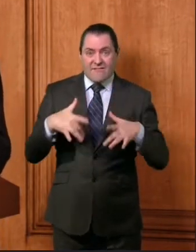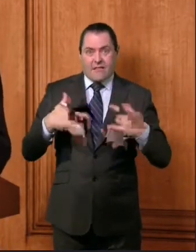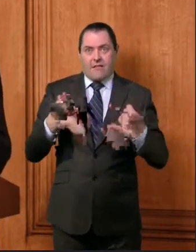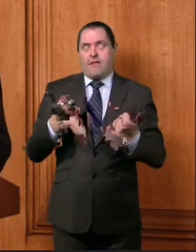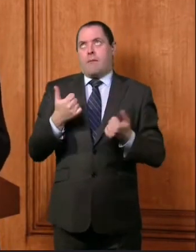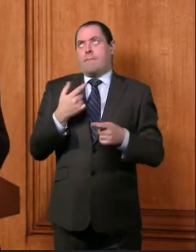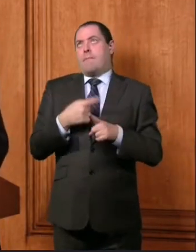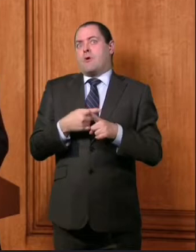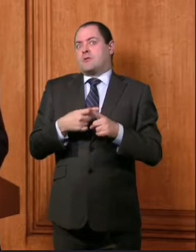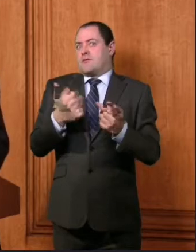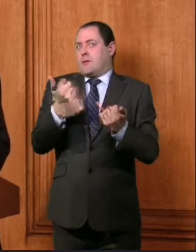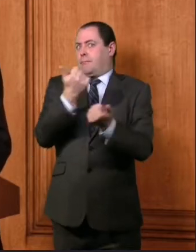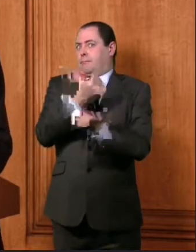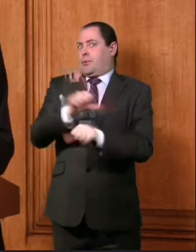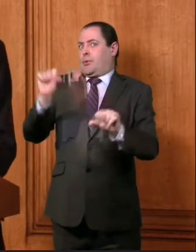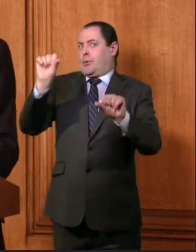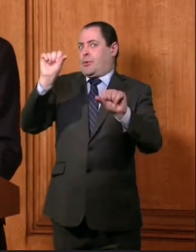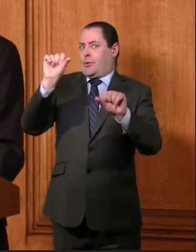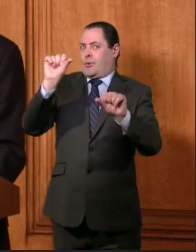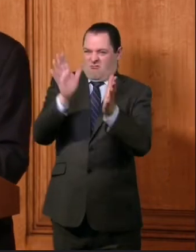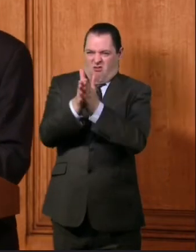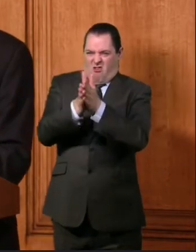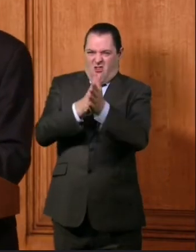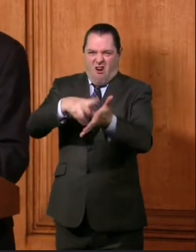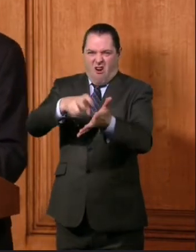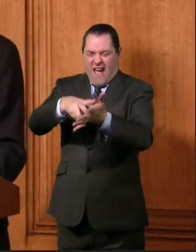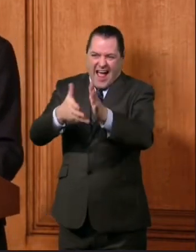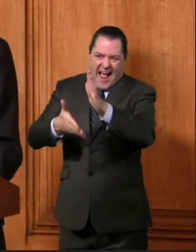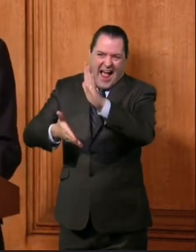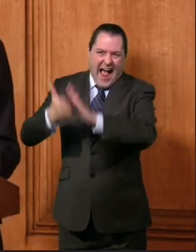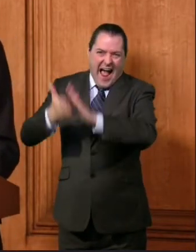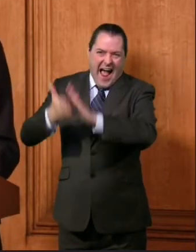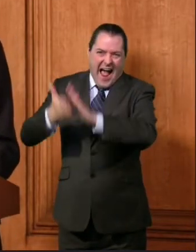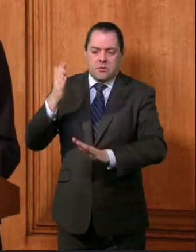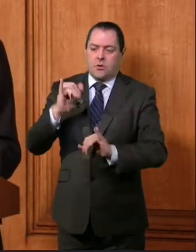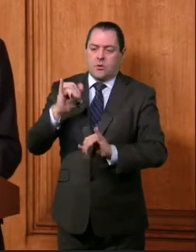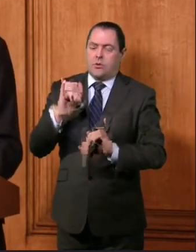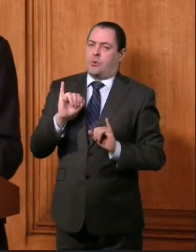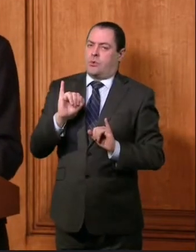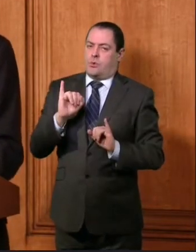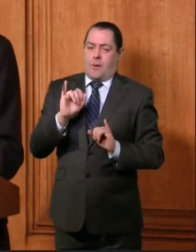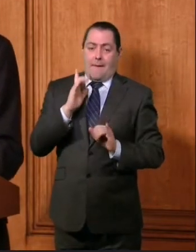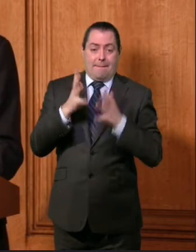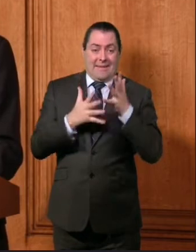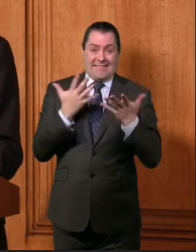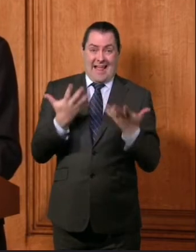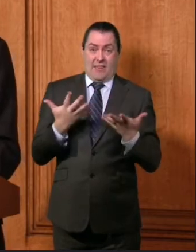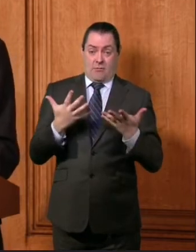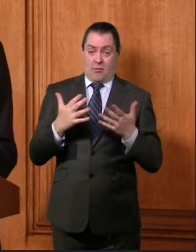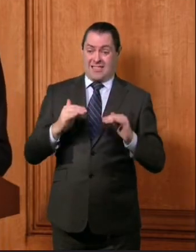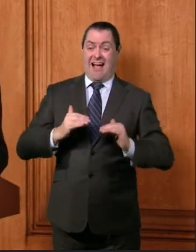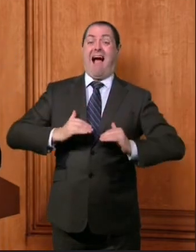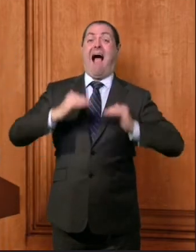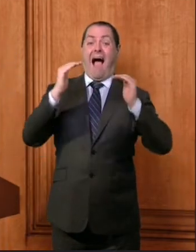trouble very fast. And the NHS is absolutely at the top of what it can manage. If that happened again, we would be in really, really deep